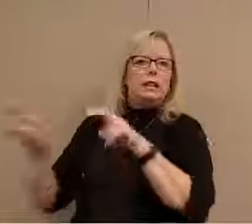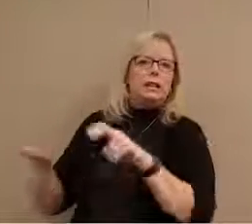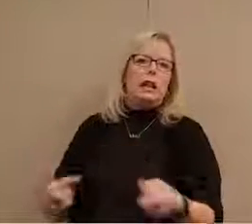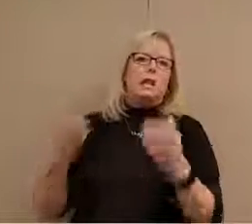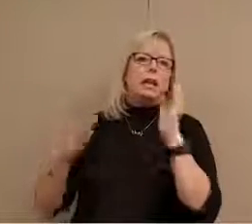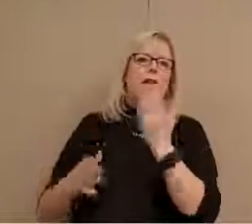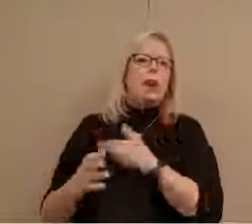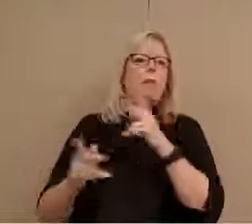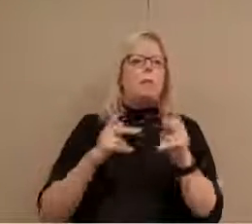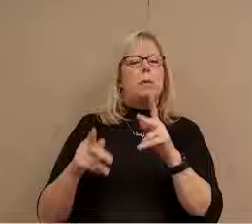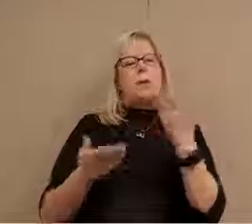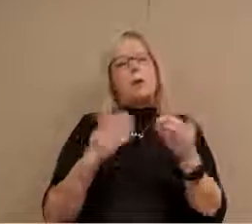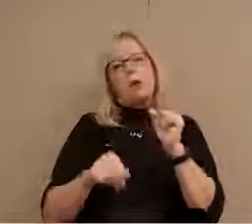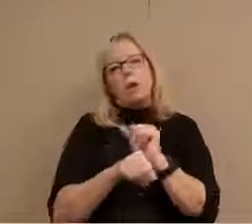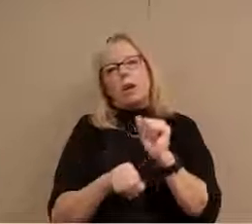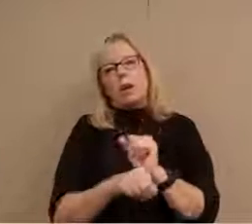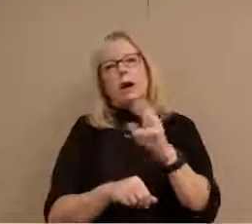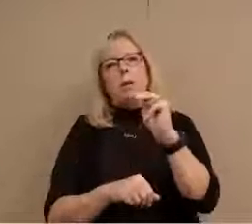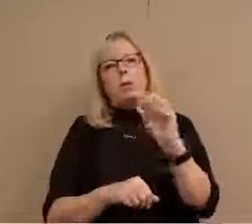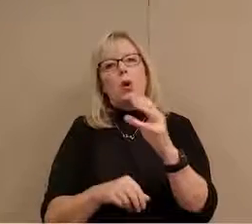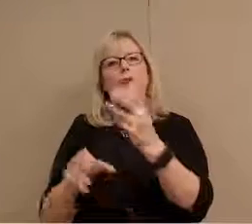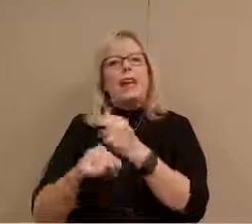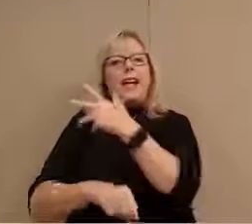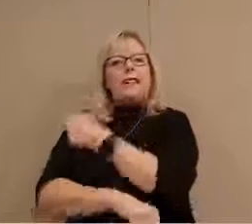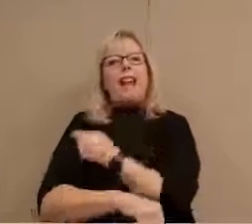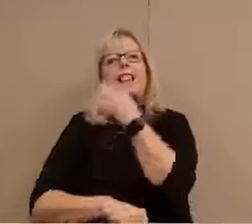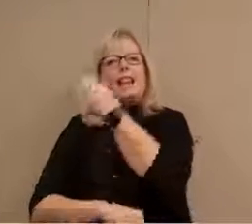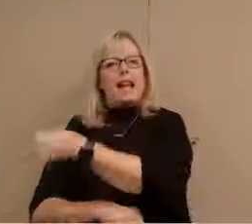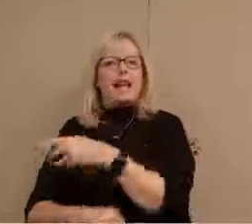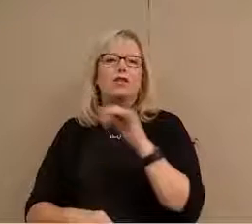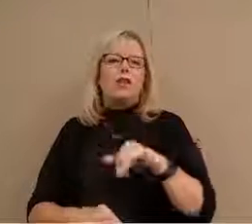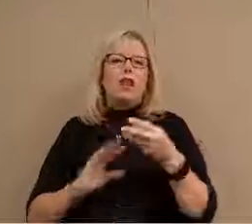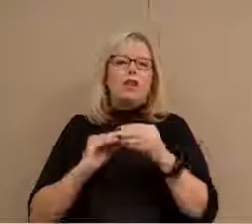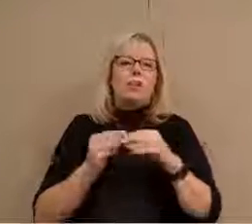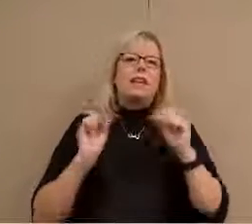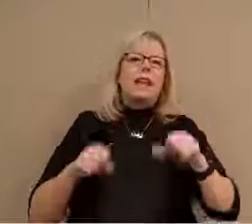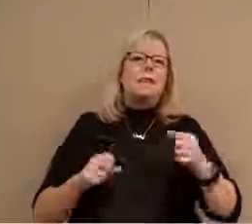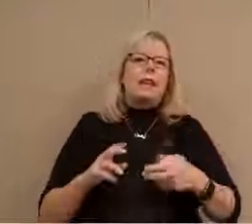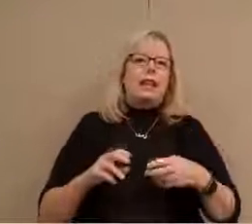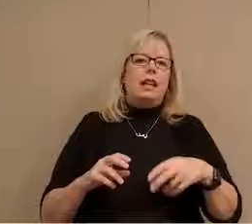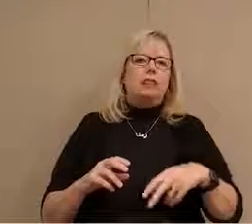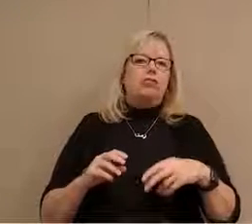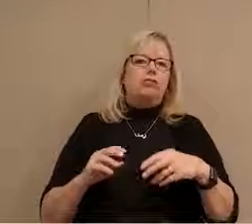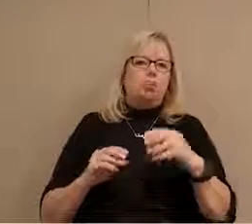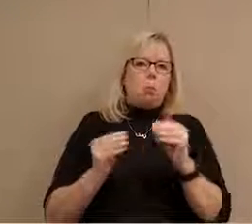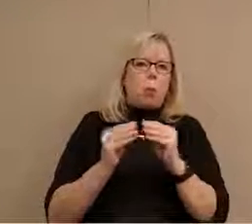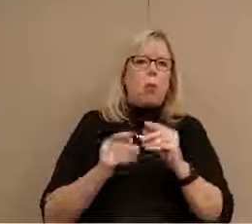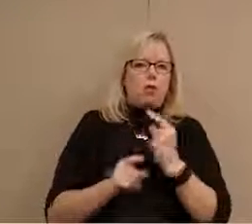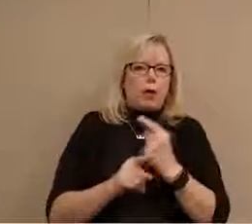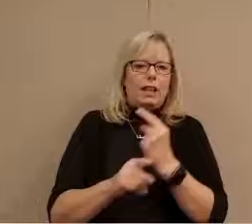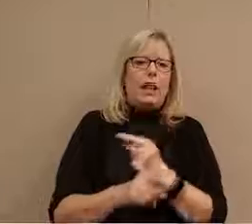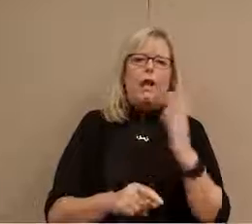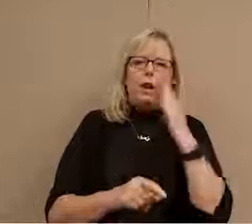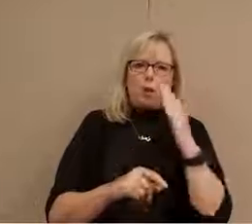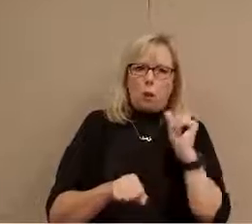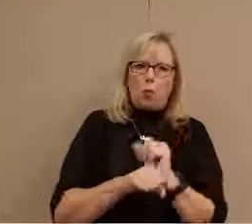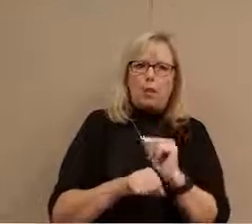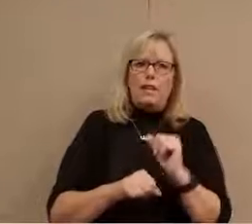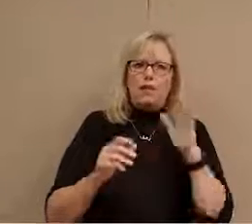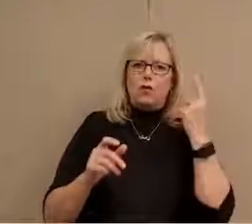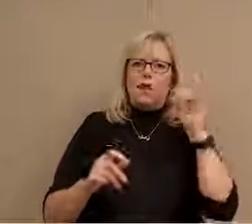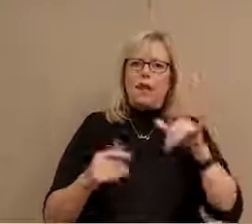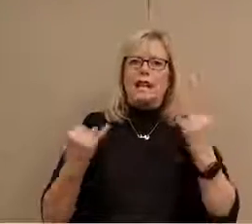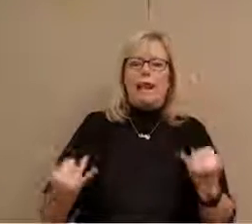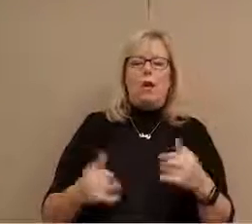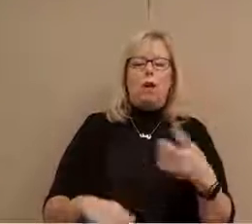at a Missouri health institution where they receive vaccine, so that those numbers can be updated, and I know that that's something they're actively working on. Because